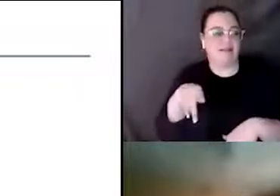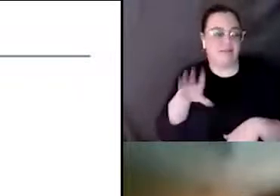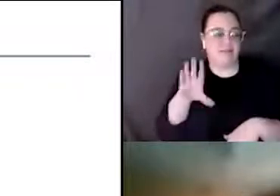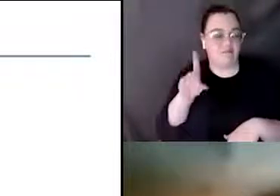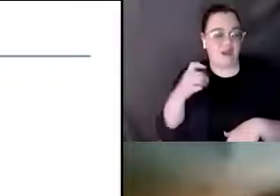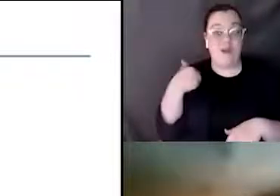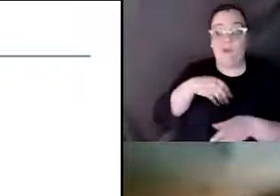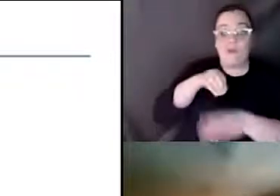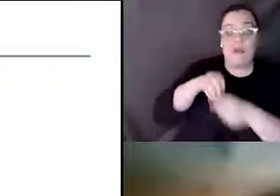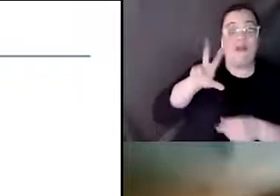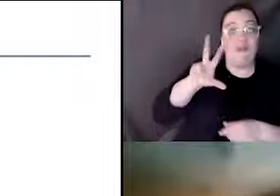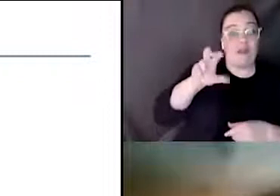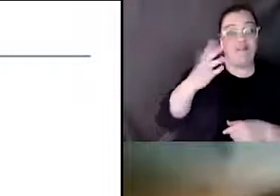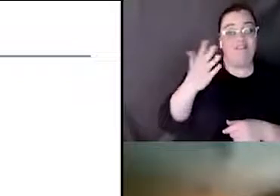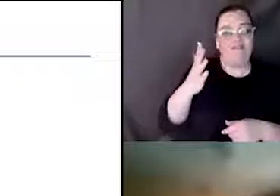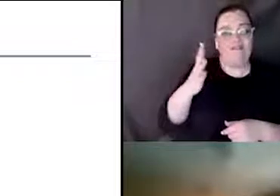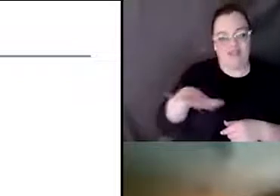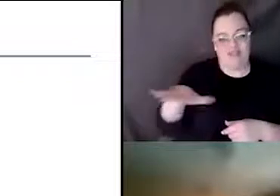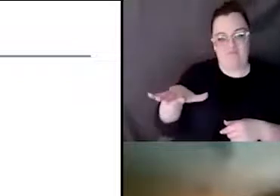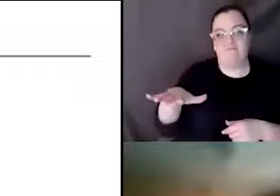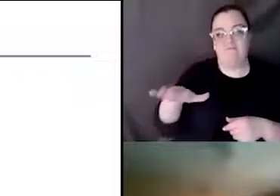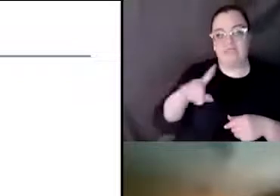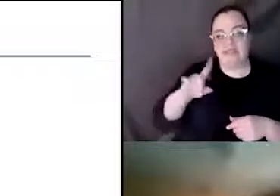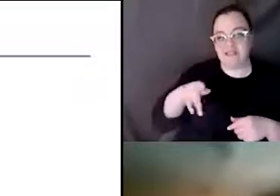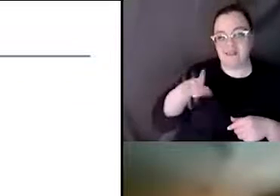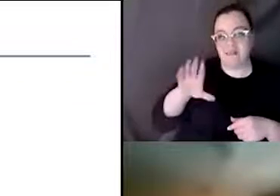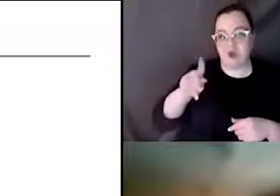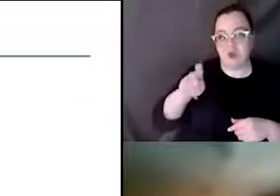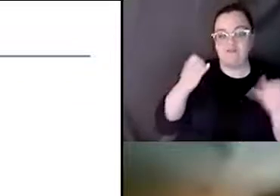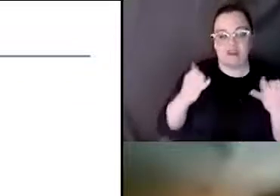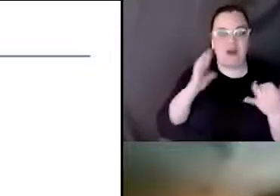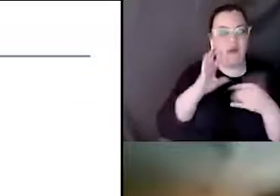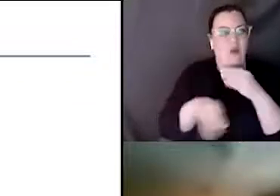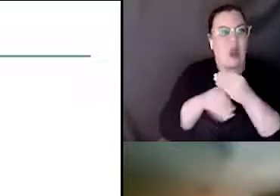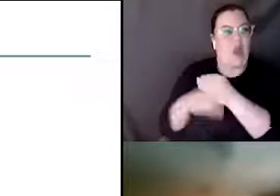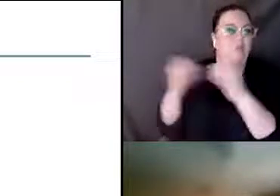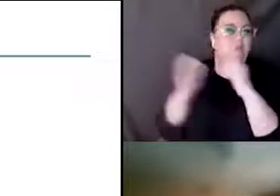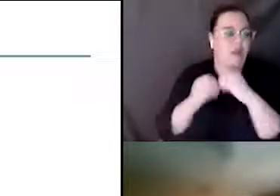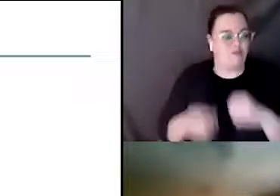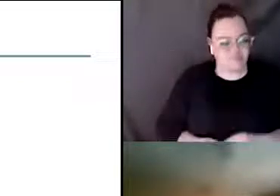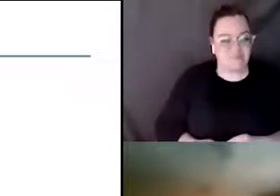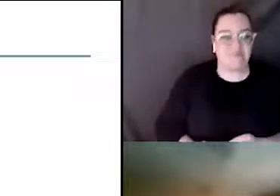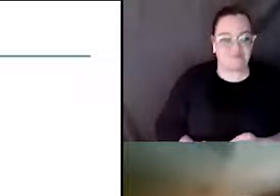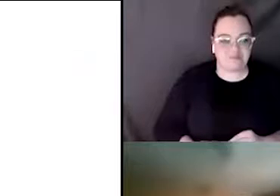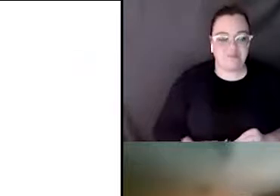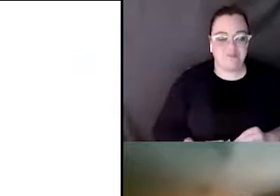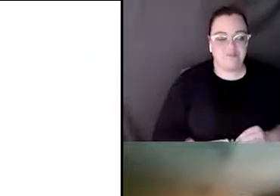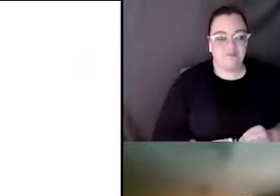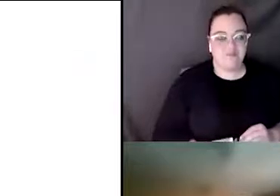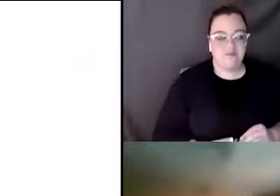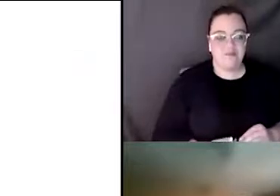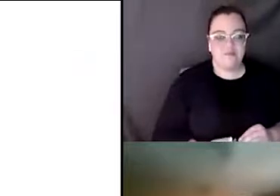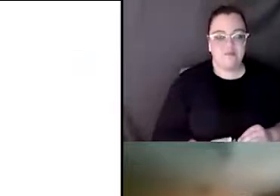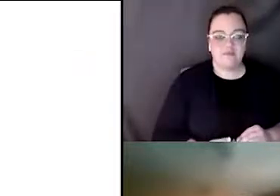zip codes throughout the state currently. We'll add a few more when we open registration. Next slide,